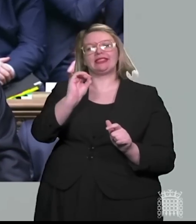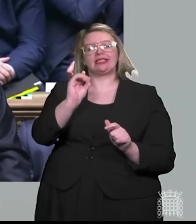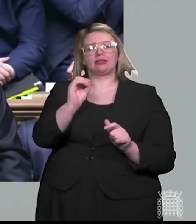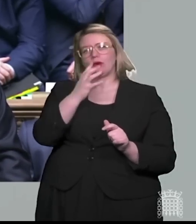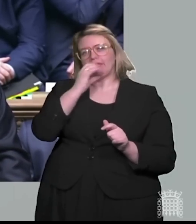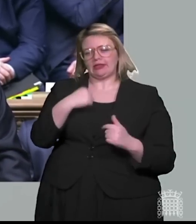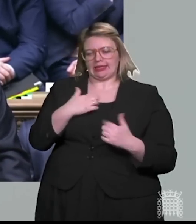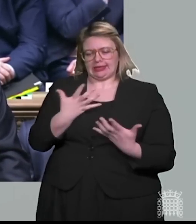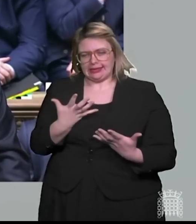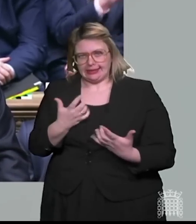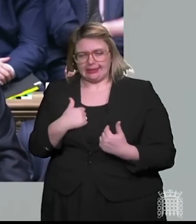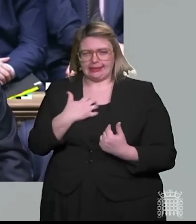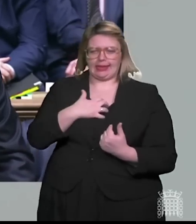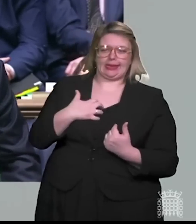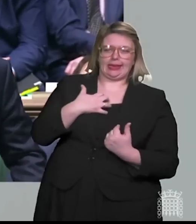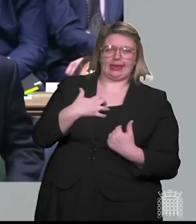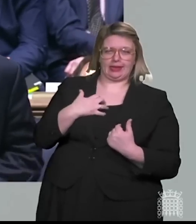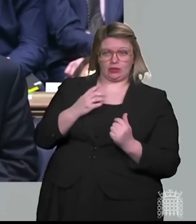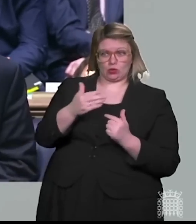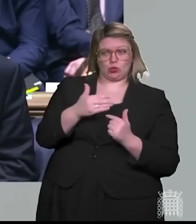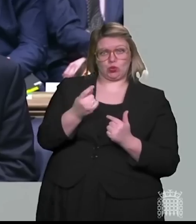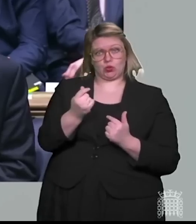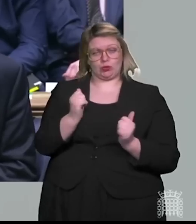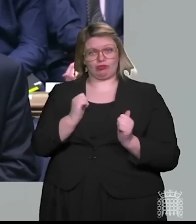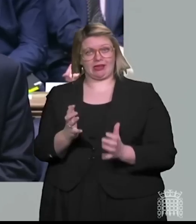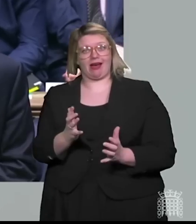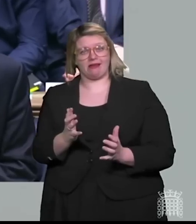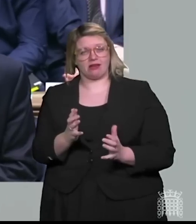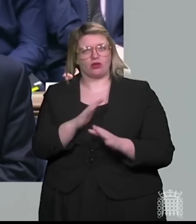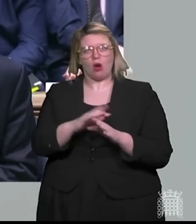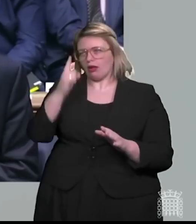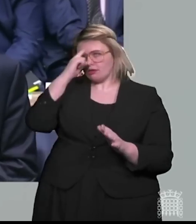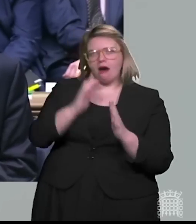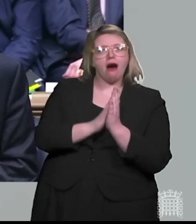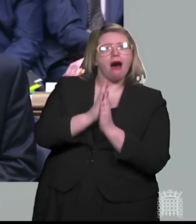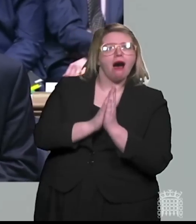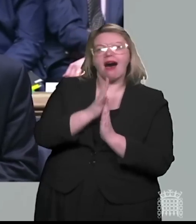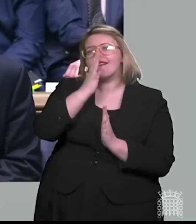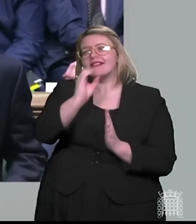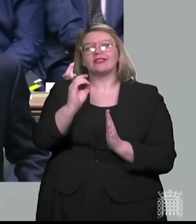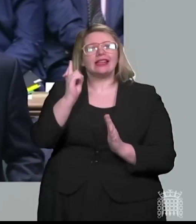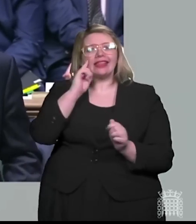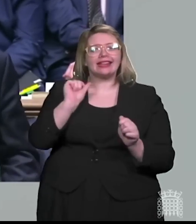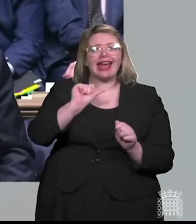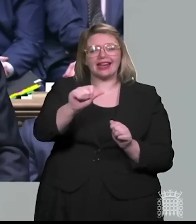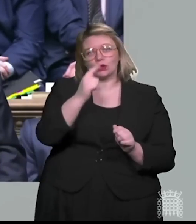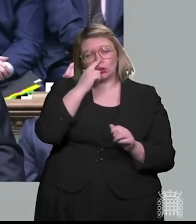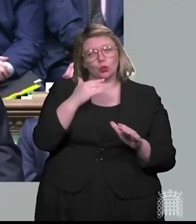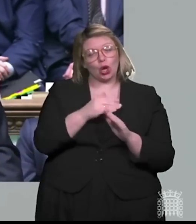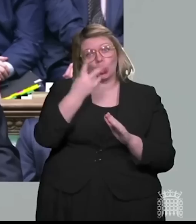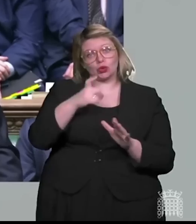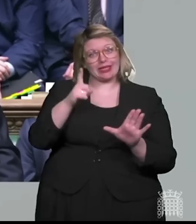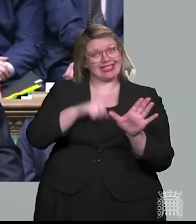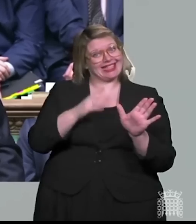moment of anxiety about the cliff edge of retirement, rather than a moment of anticipation about another 2 decades